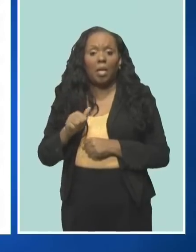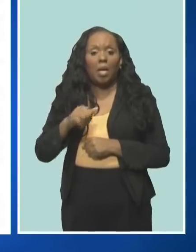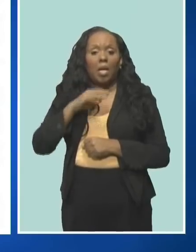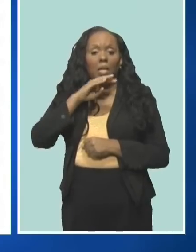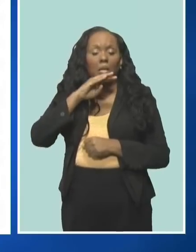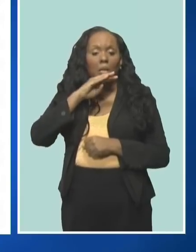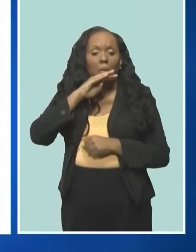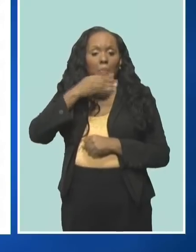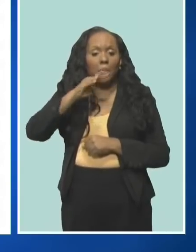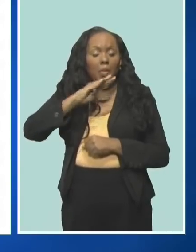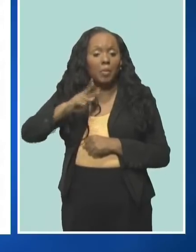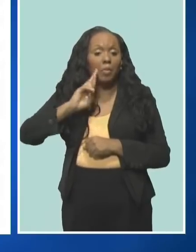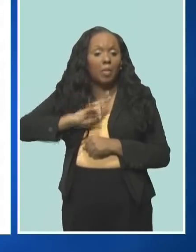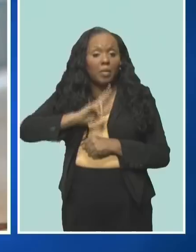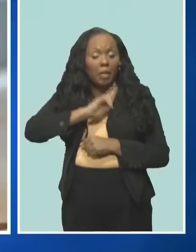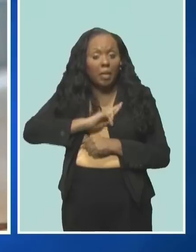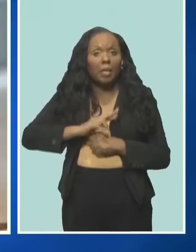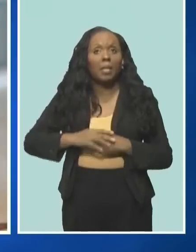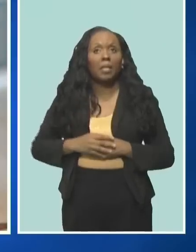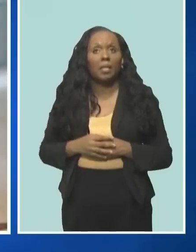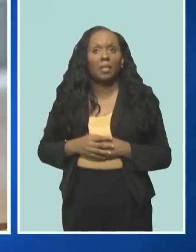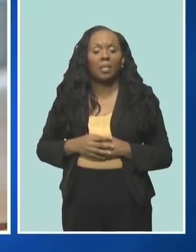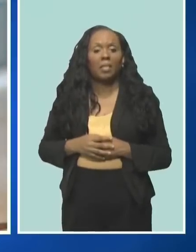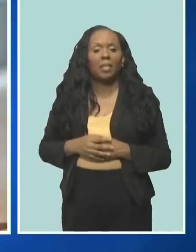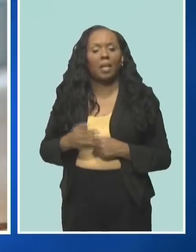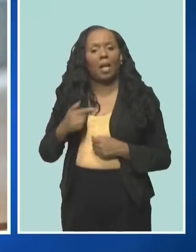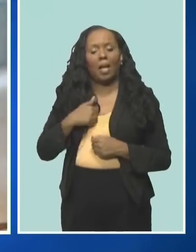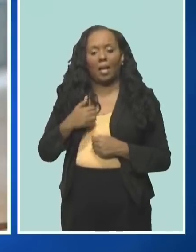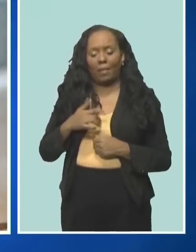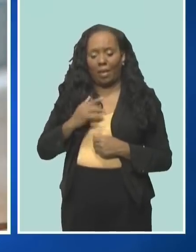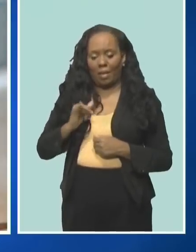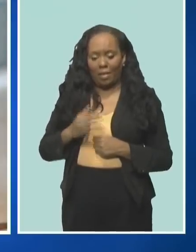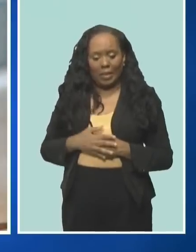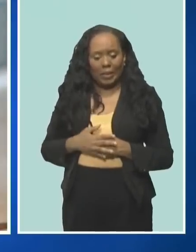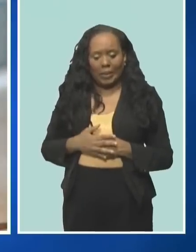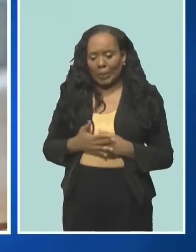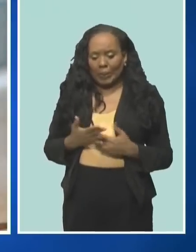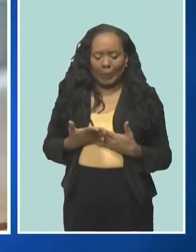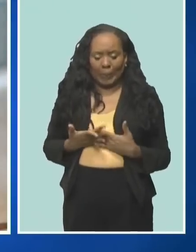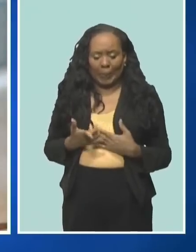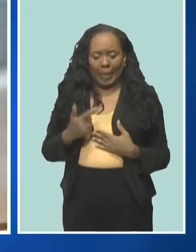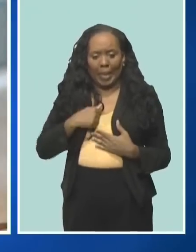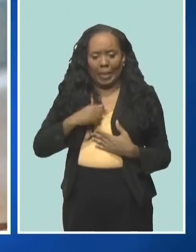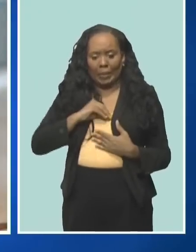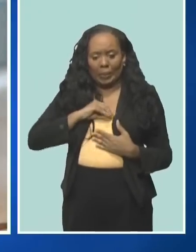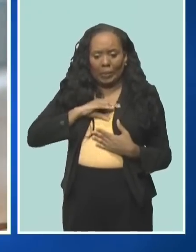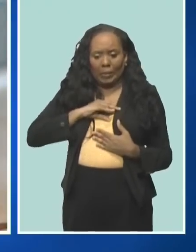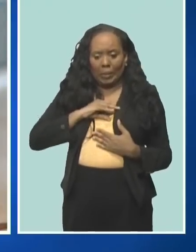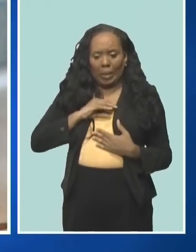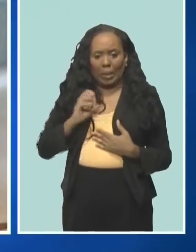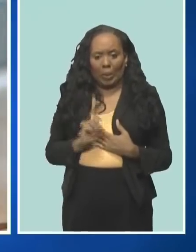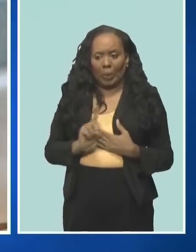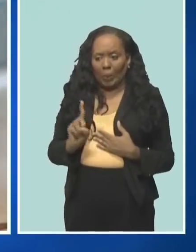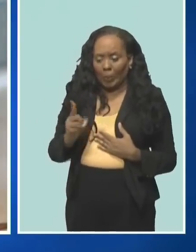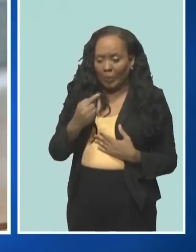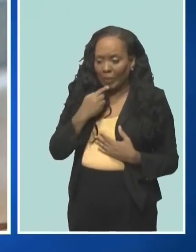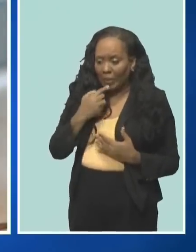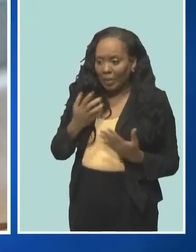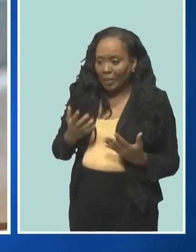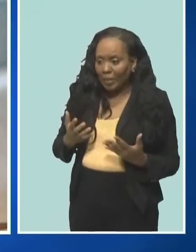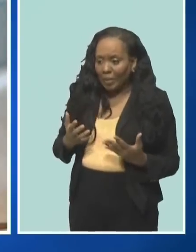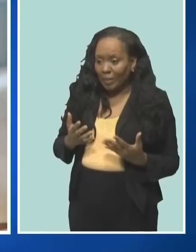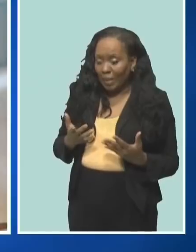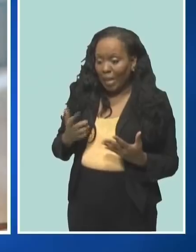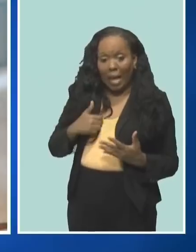restaurant and gathered the courage after, some motivation from my friends to go over to her and ask her, one,